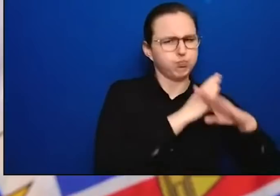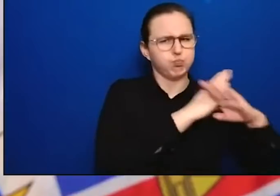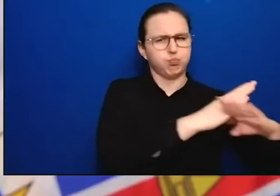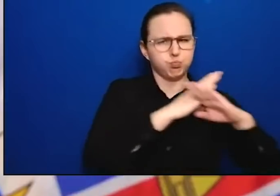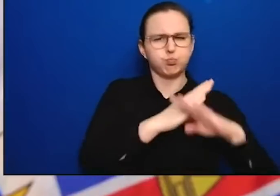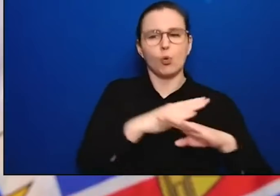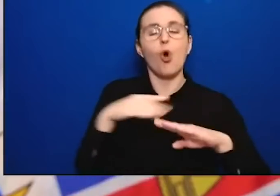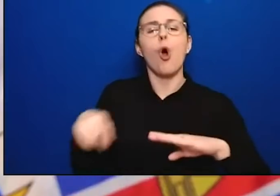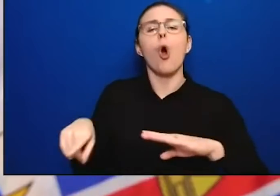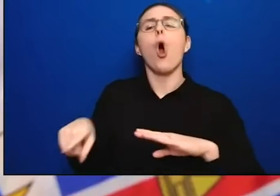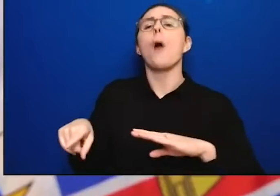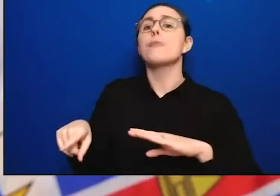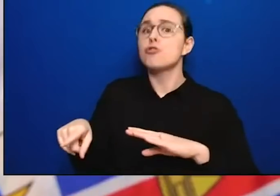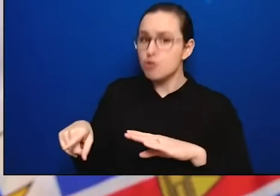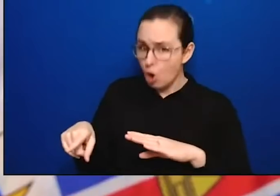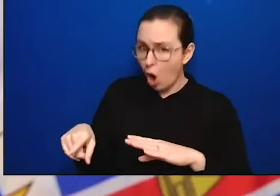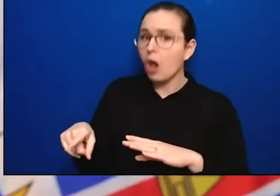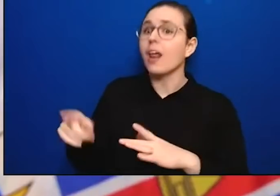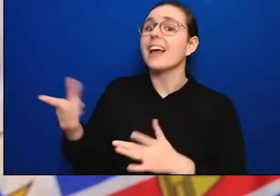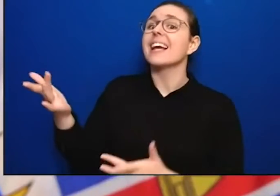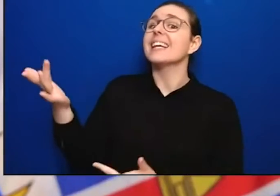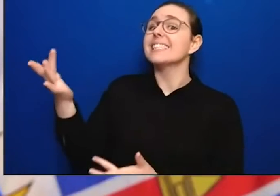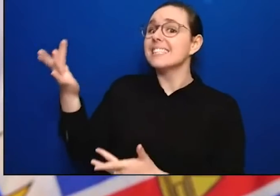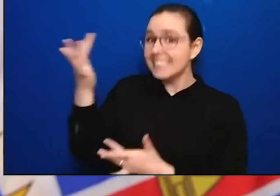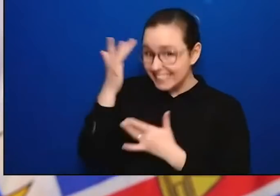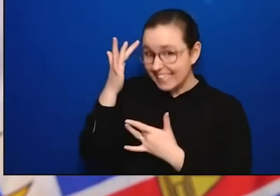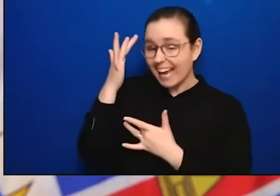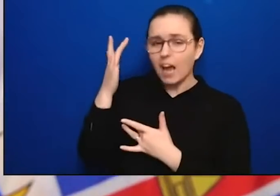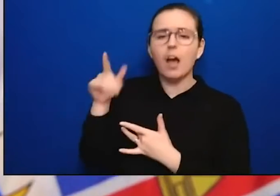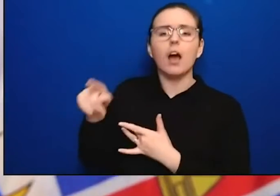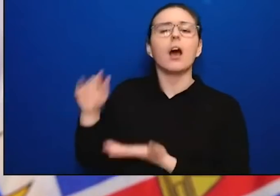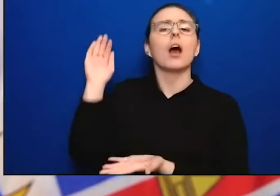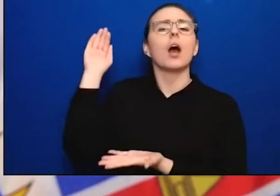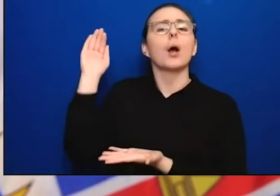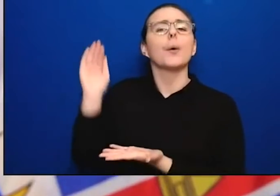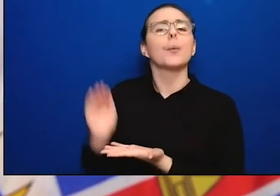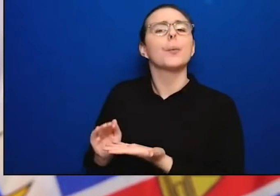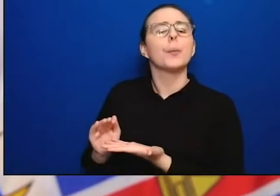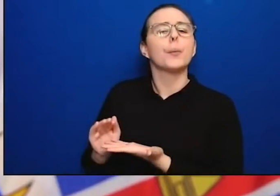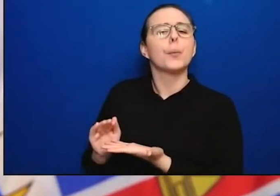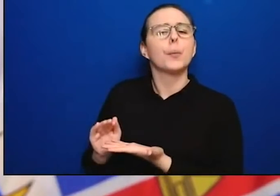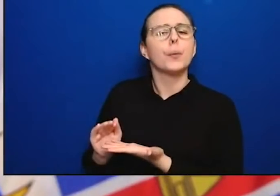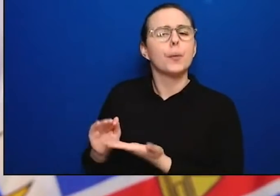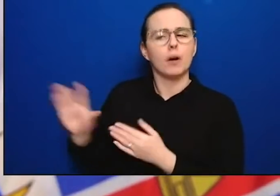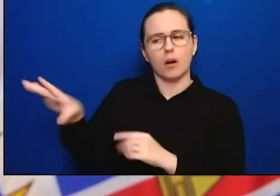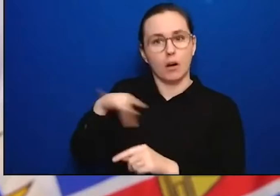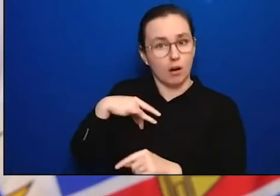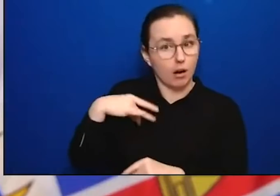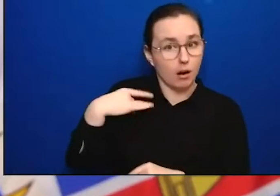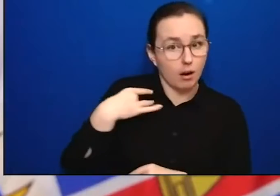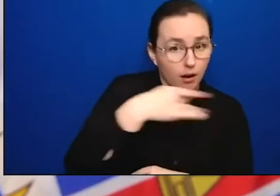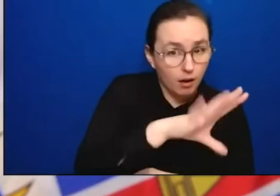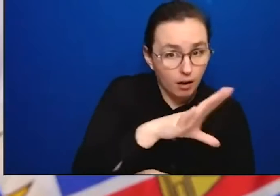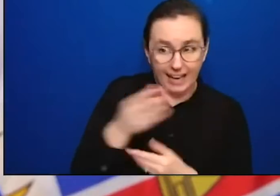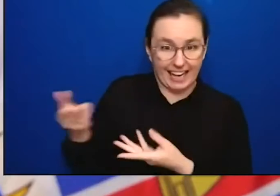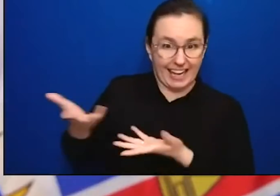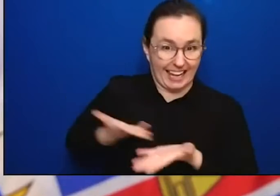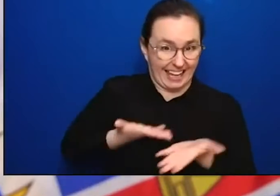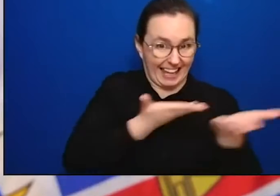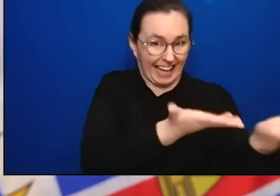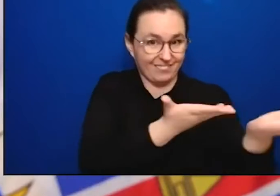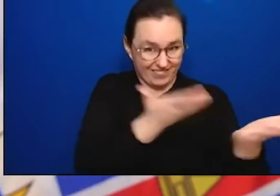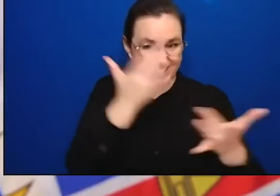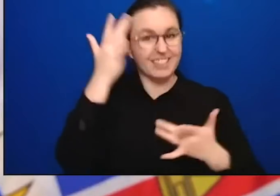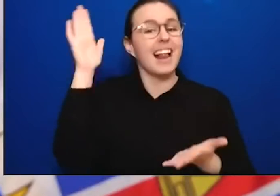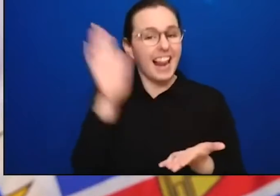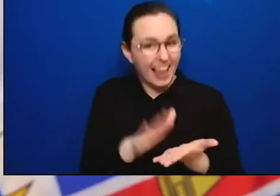particularly that really important protection against the severeness of Delta. But it is important, and it does stop your risk of transmitting to those who